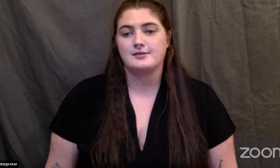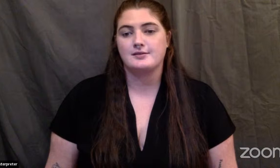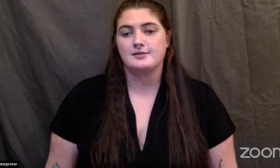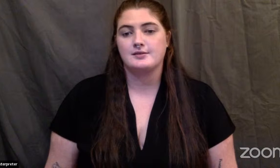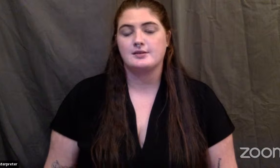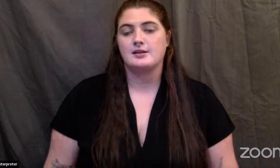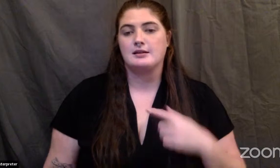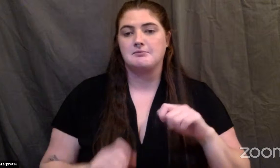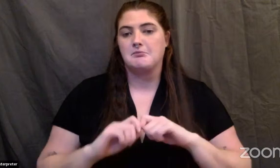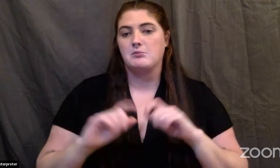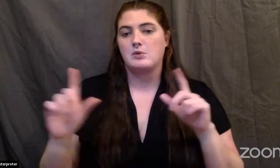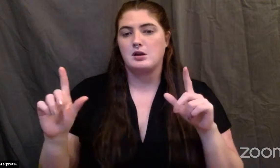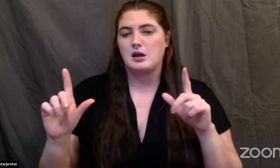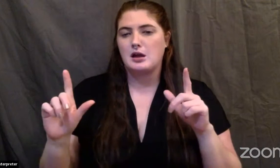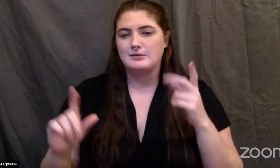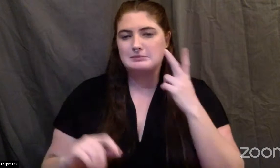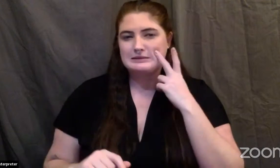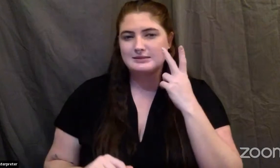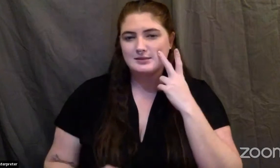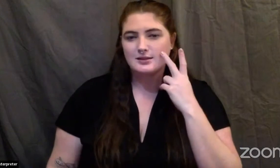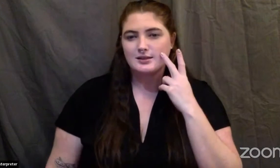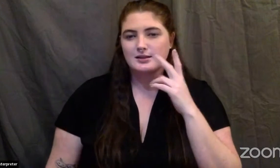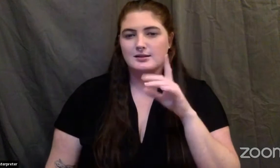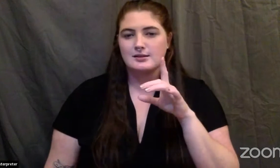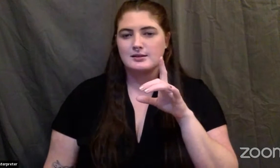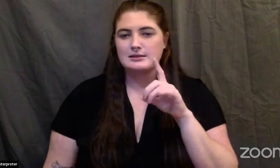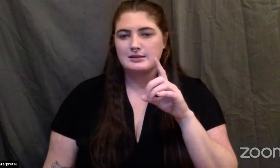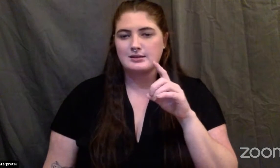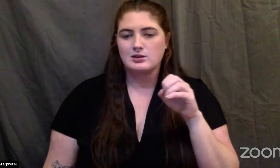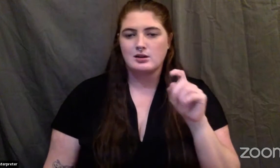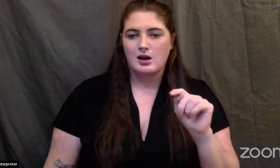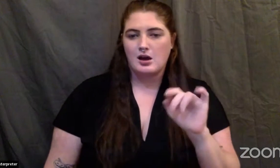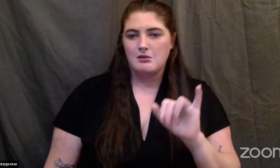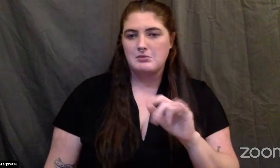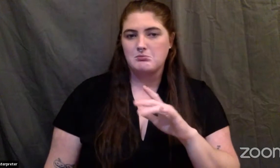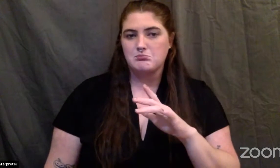bring it up here. That's D dots.